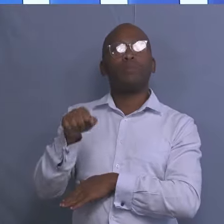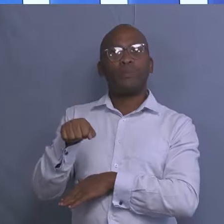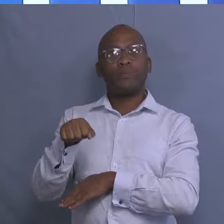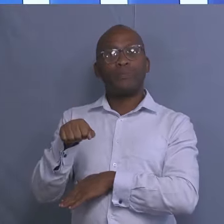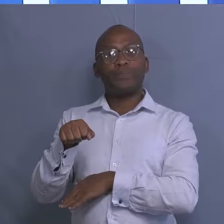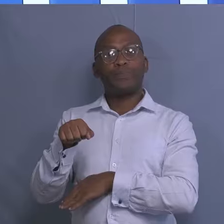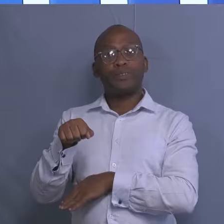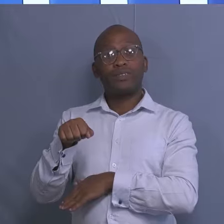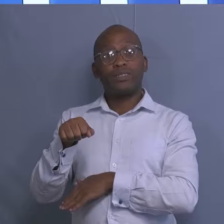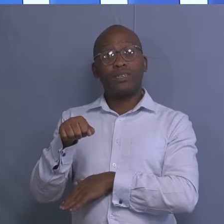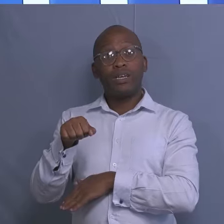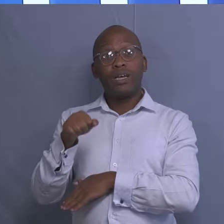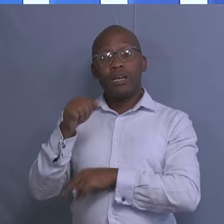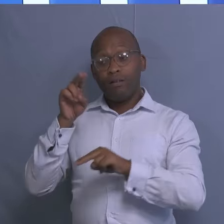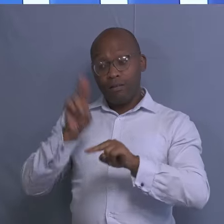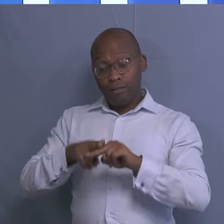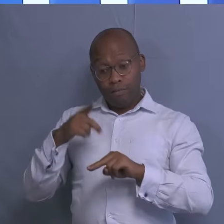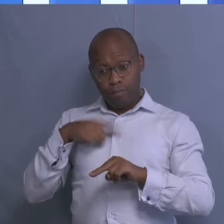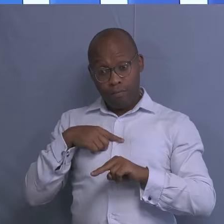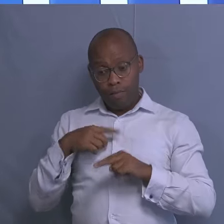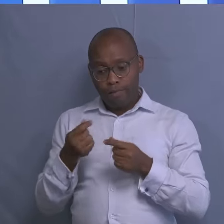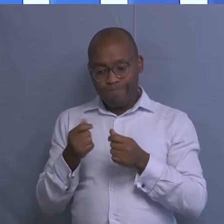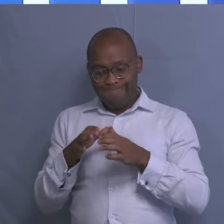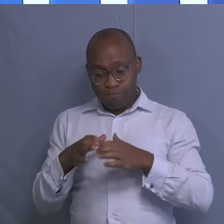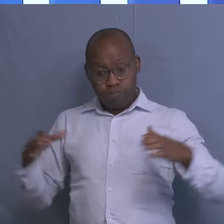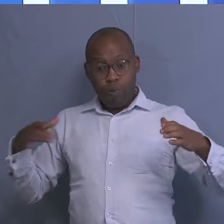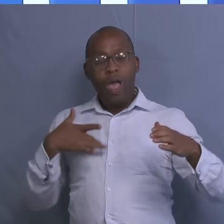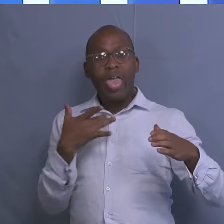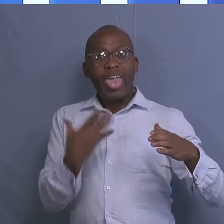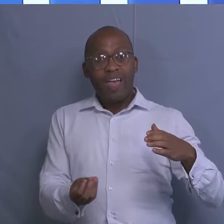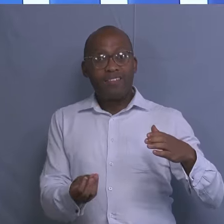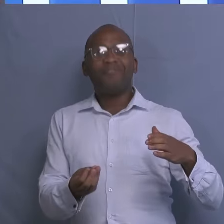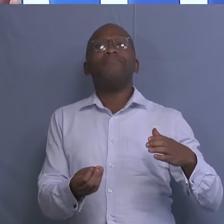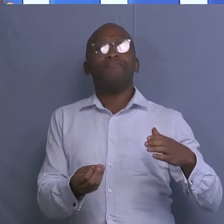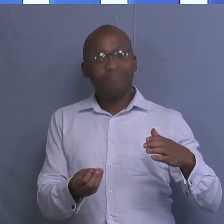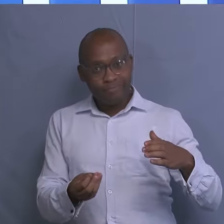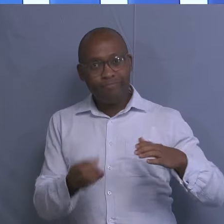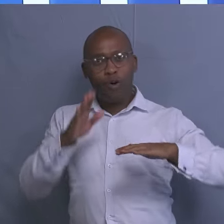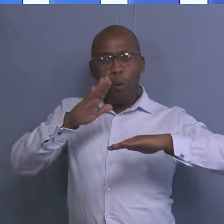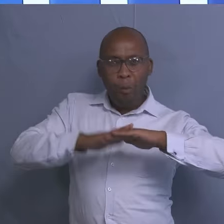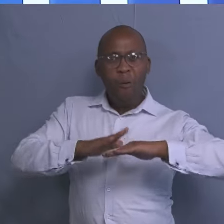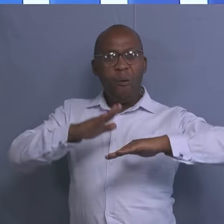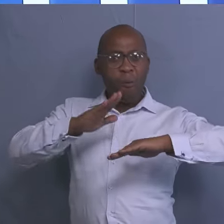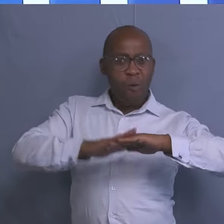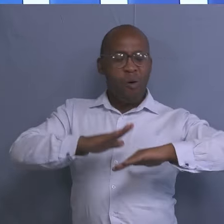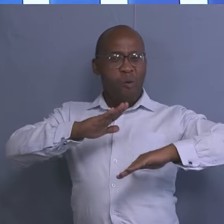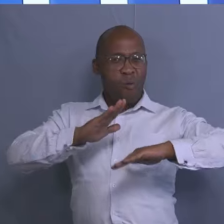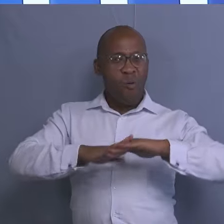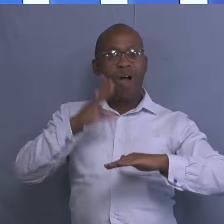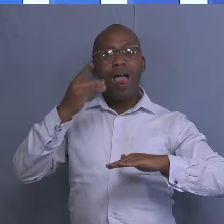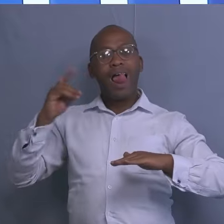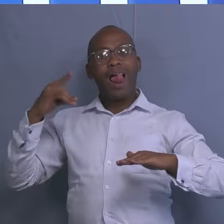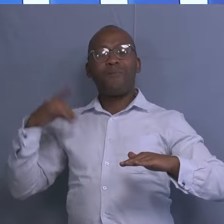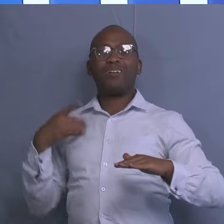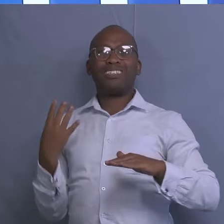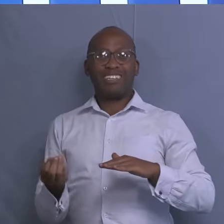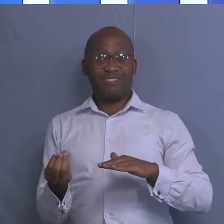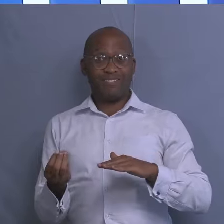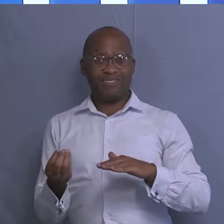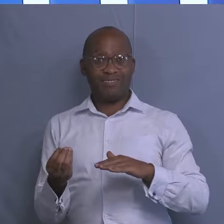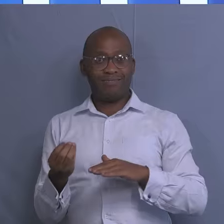the more you produce. Whether you are producing crops, the bigger the land you have, the more crops you